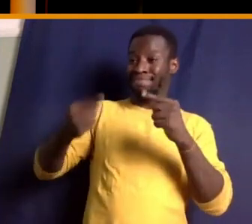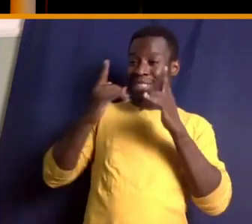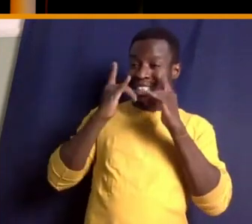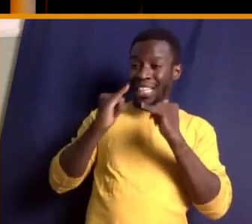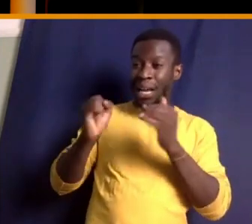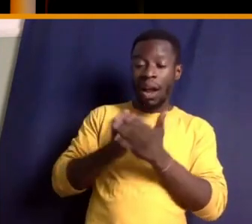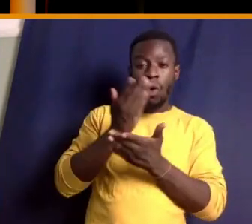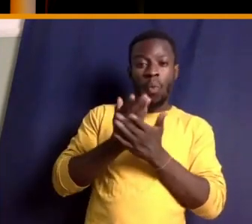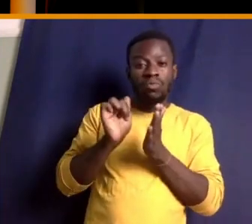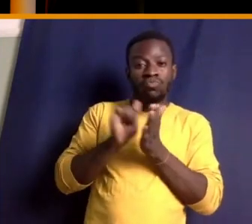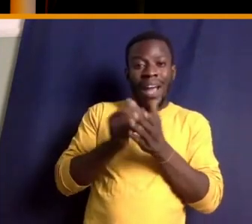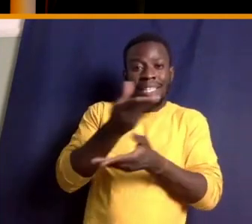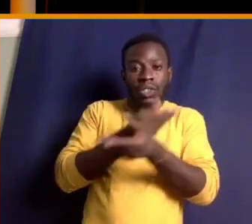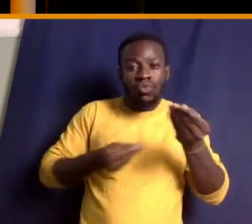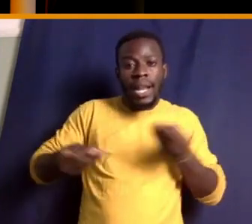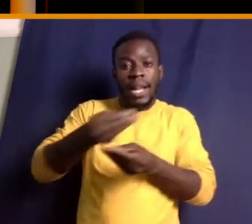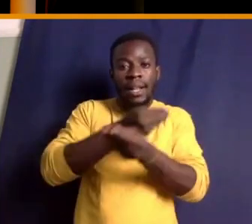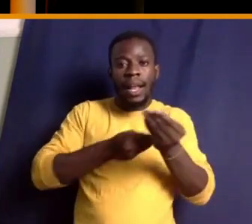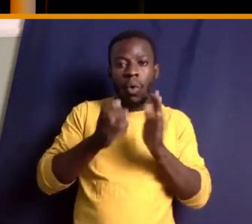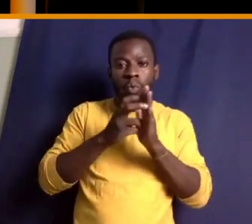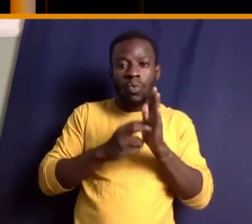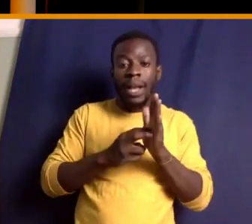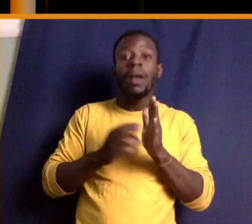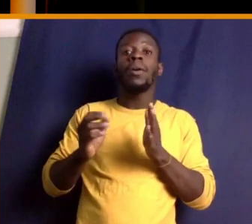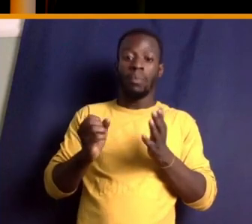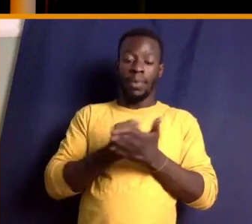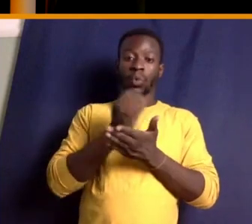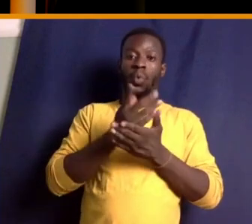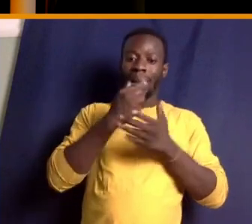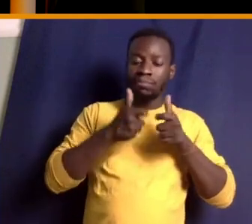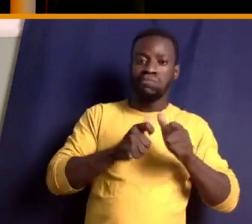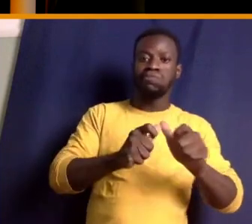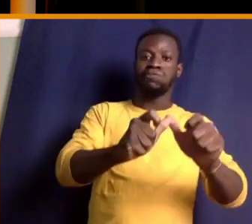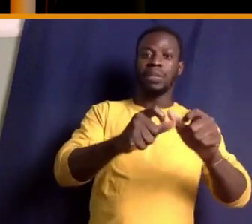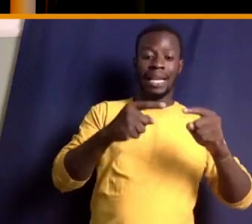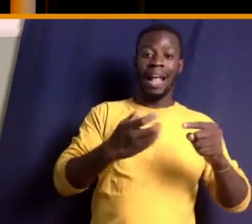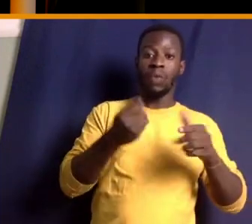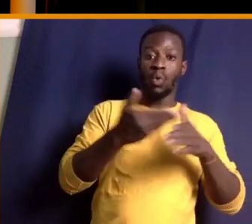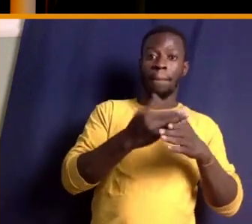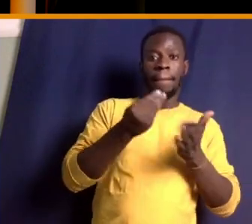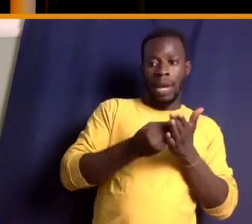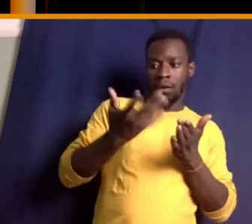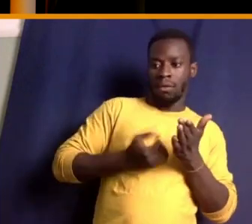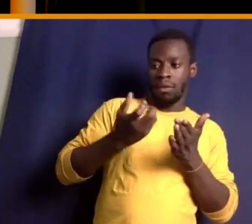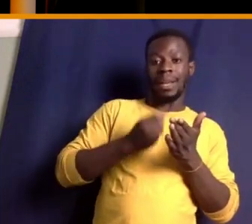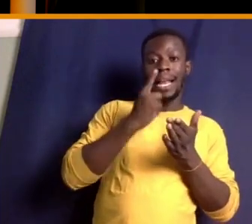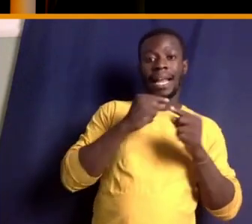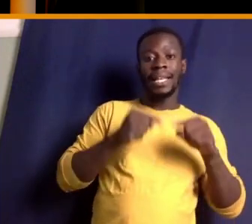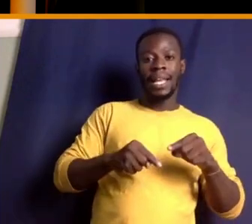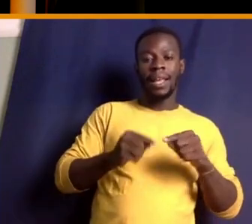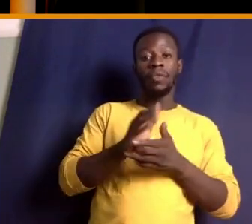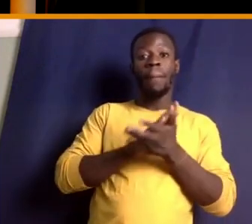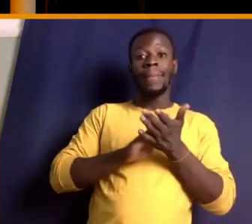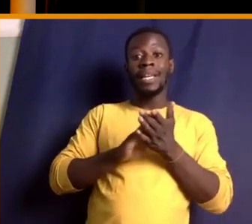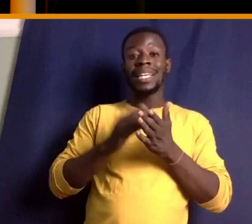how they will impact not just their own constituents, but the country as a whole. They must be able to make those choices on each individual trade deal and for